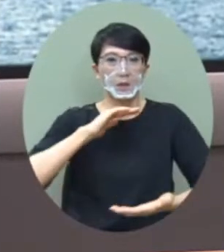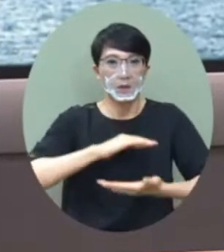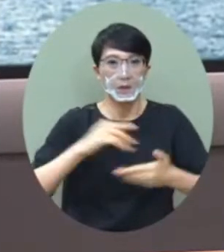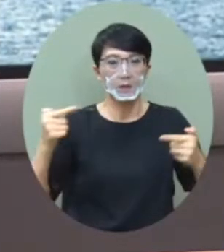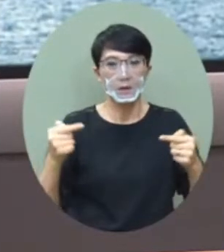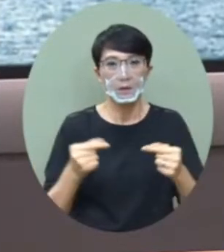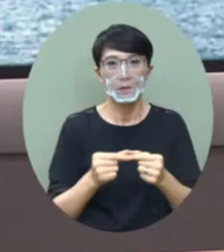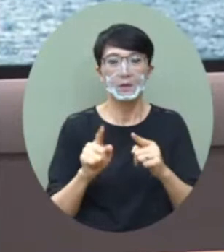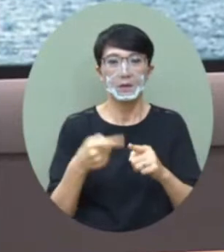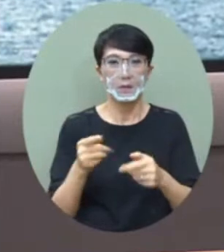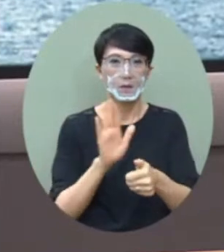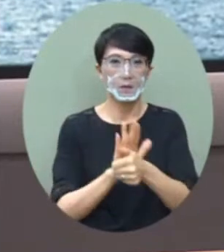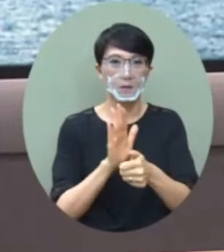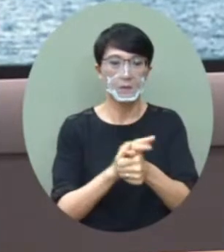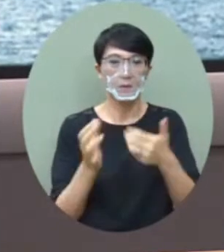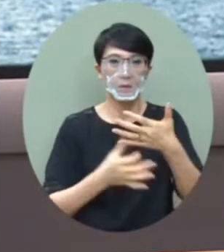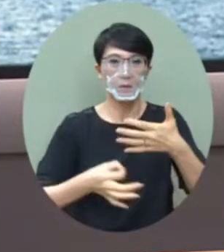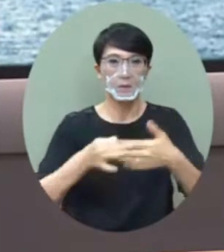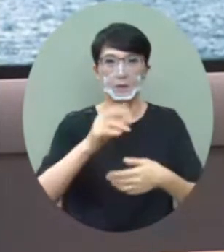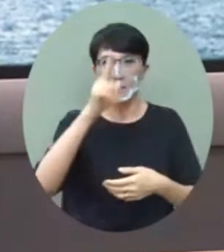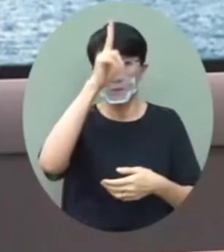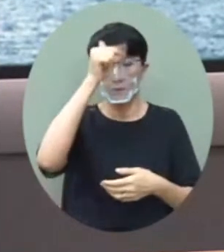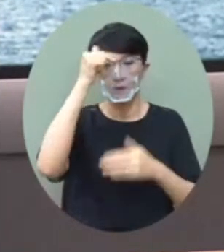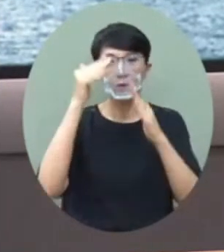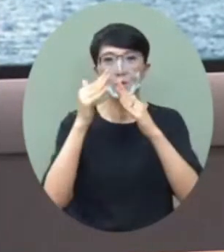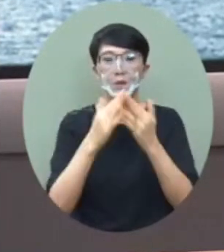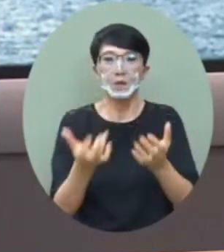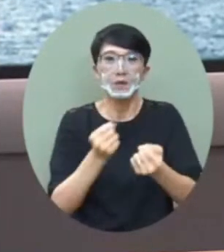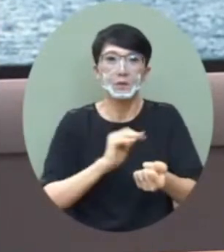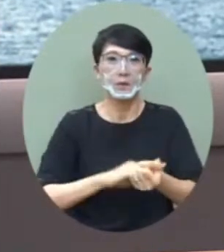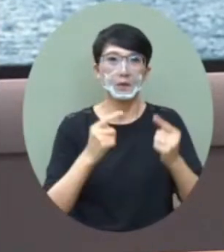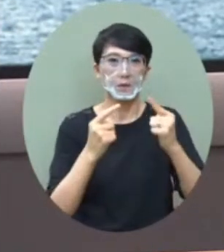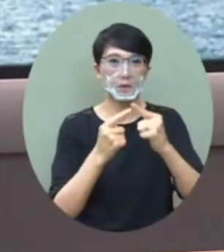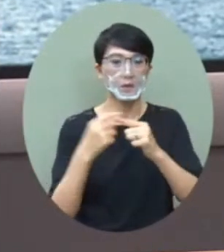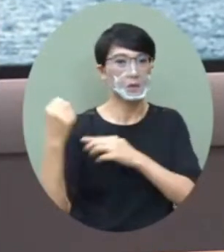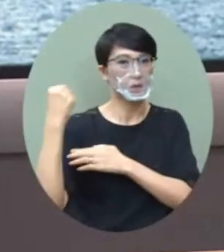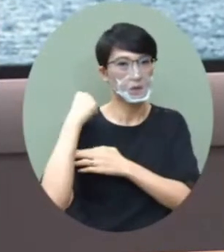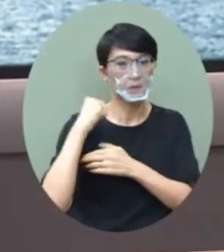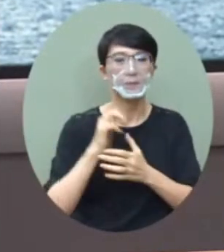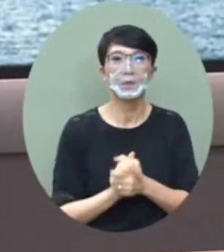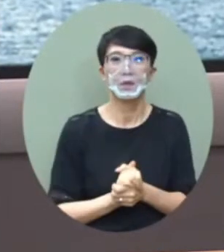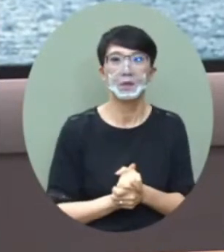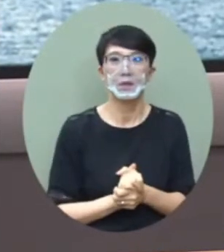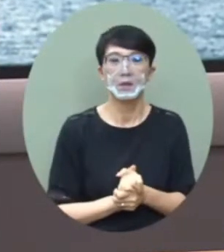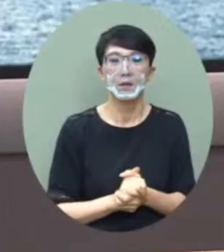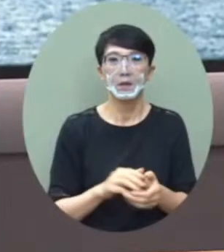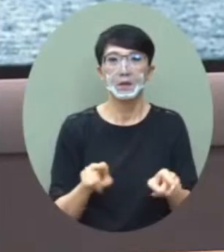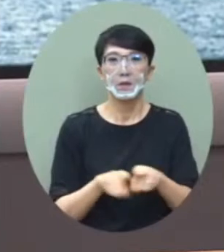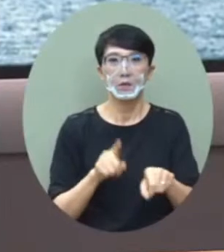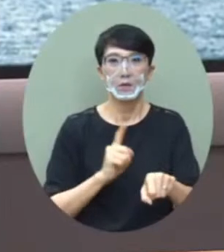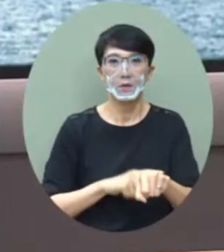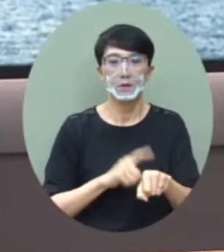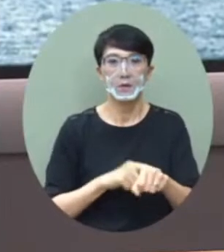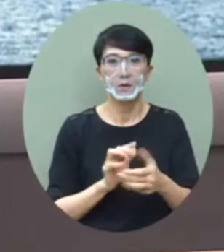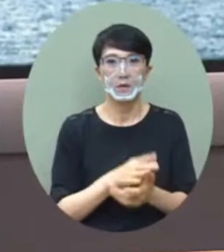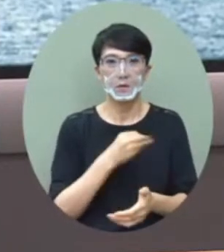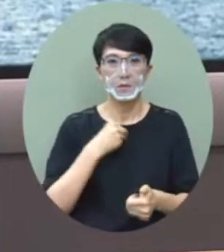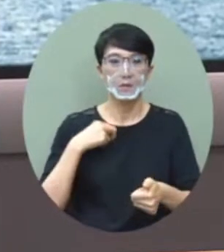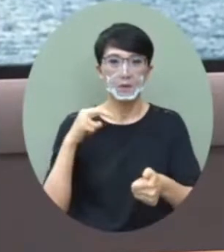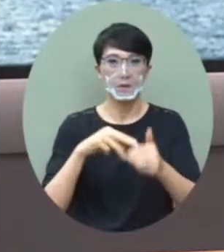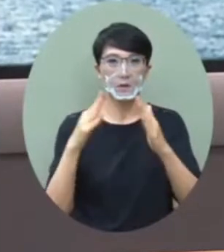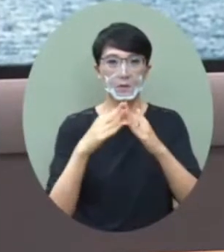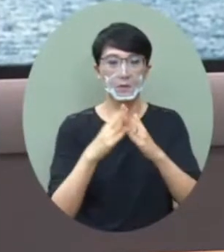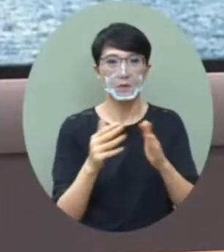the epidemic in Hong Kong. Apart from offering manpower support, this can reinforce our